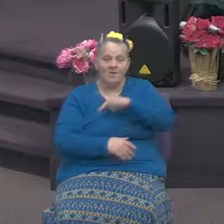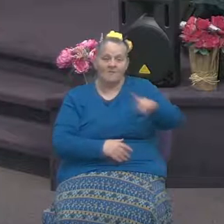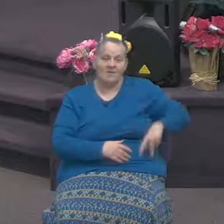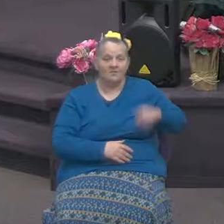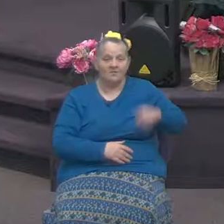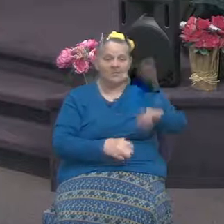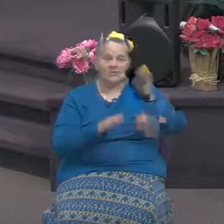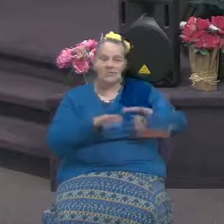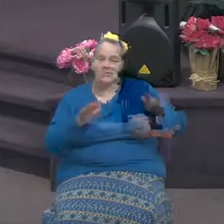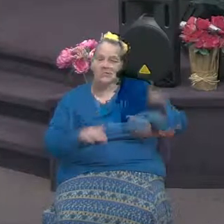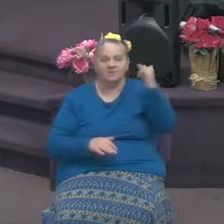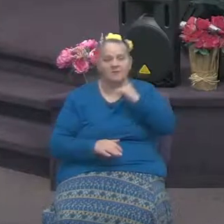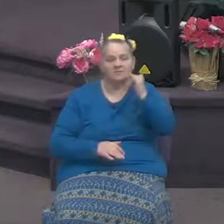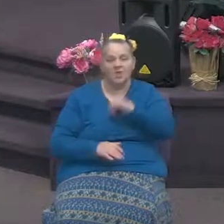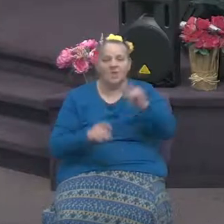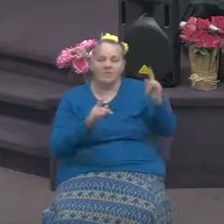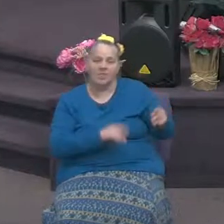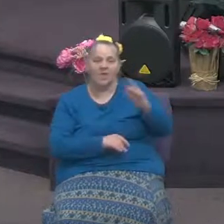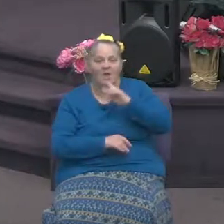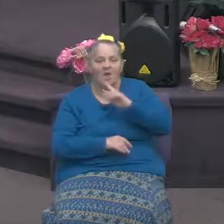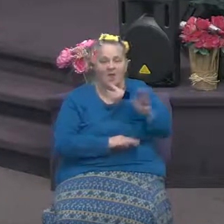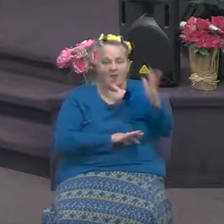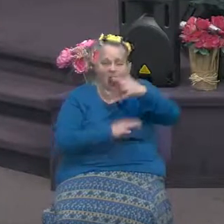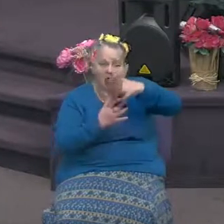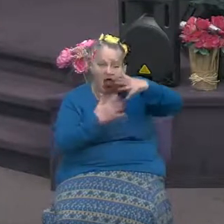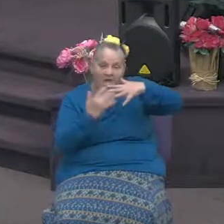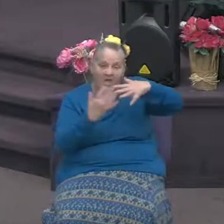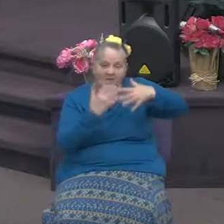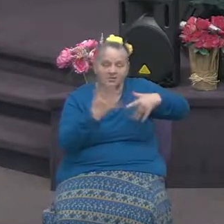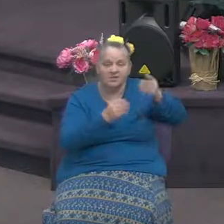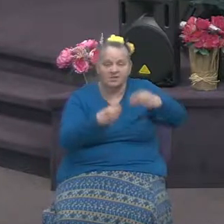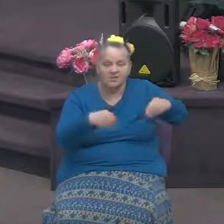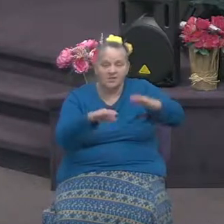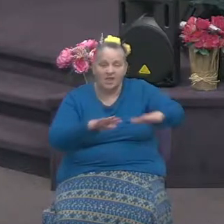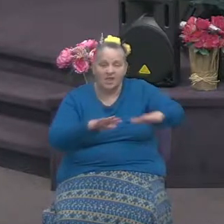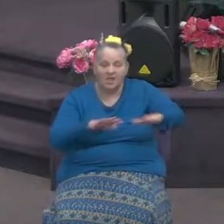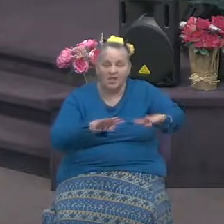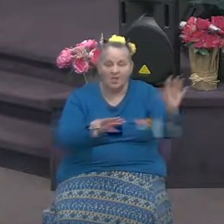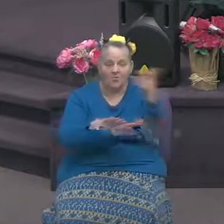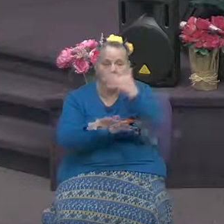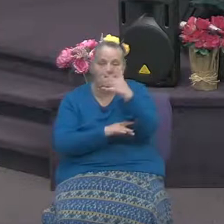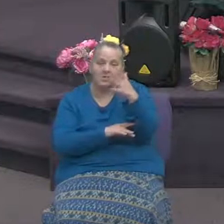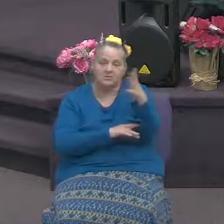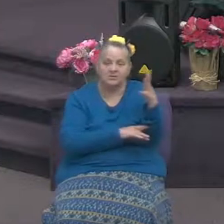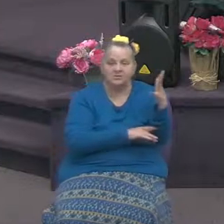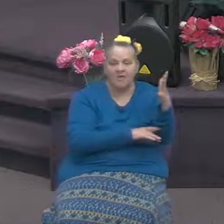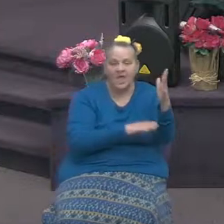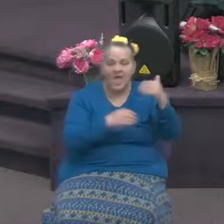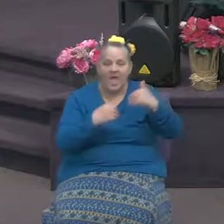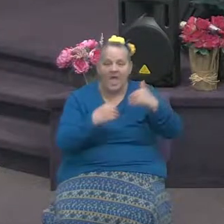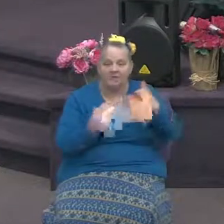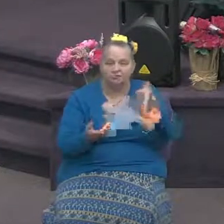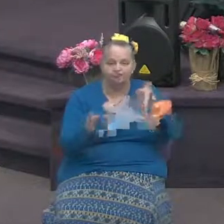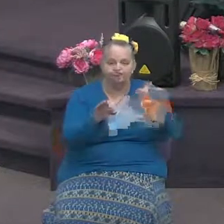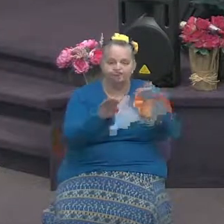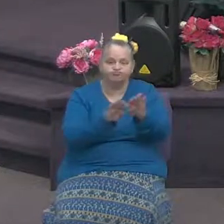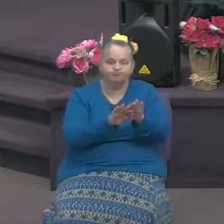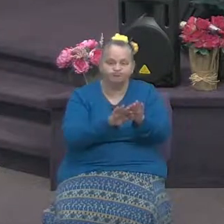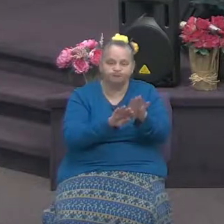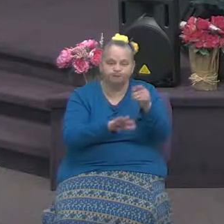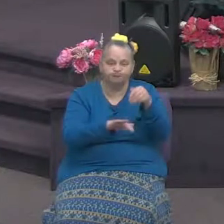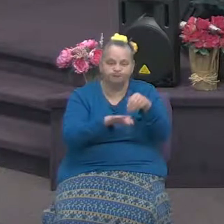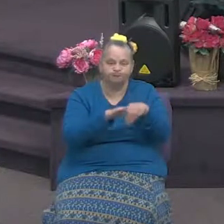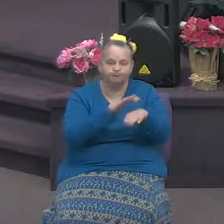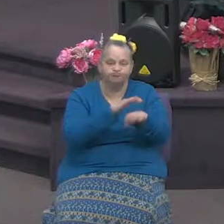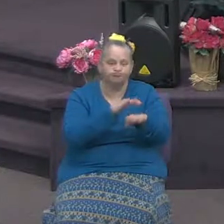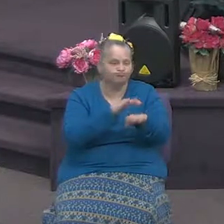will say of the children of Israel, they are entangled in the land. The wilderness has shut them